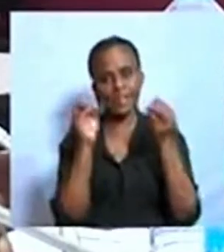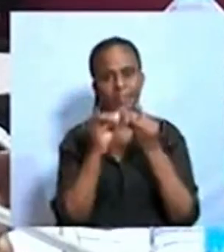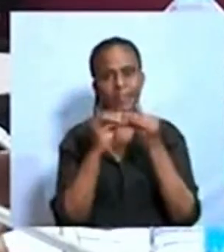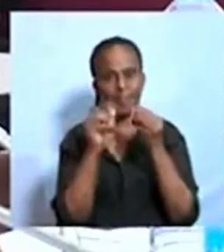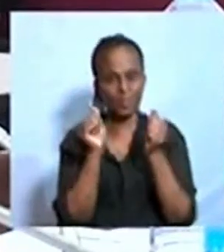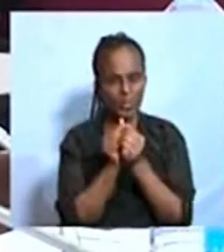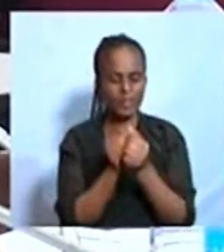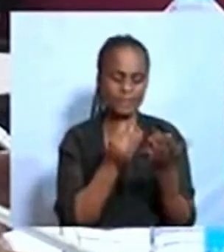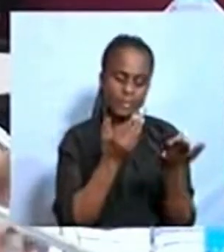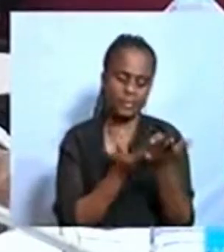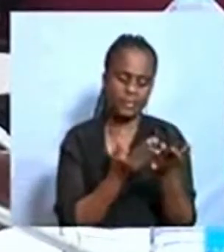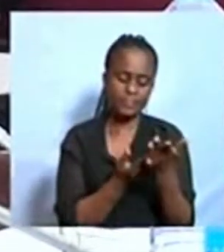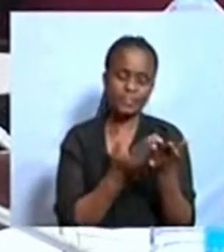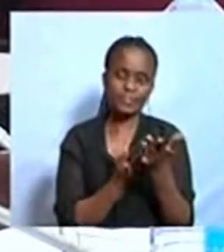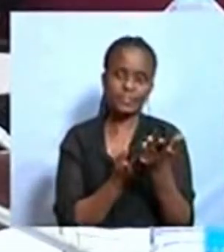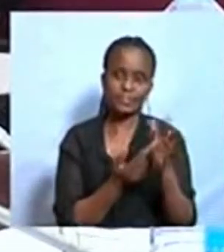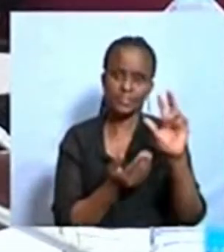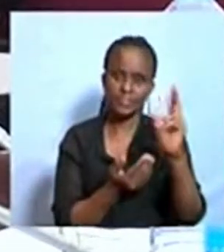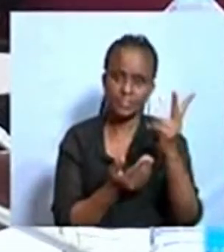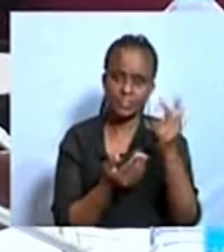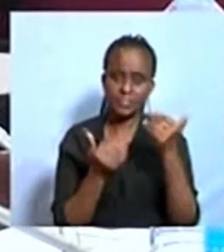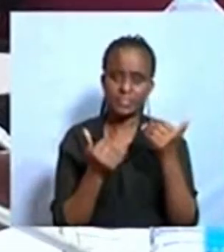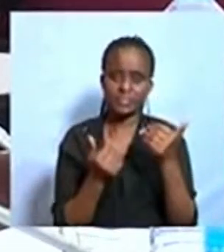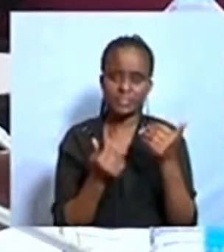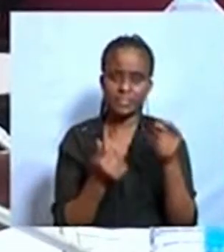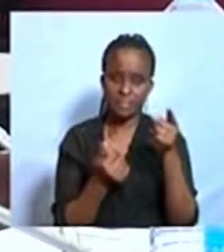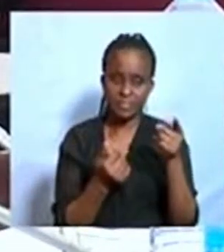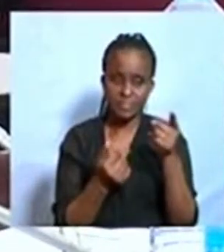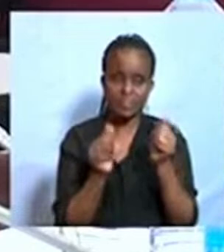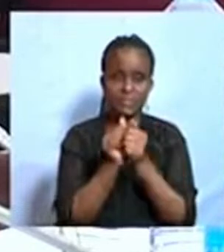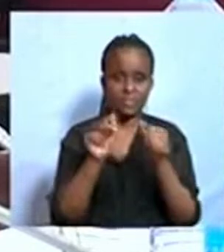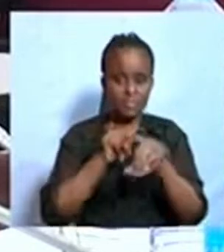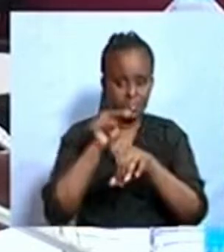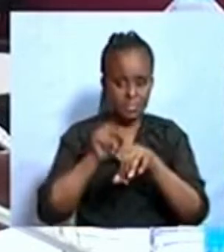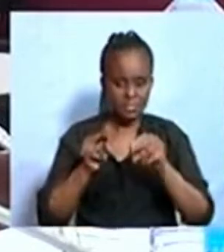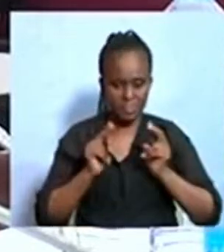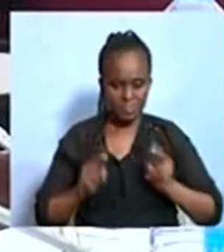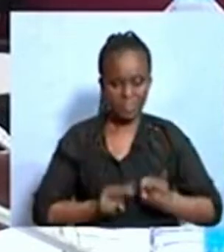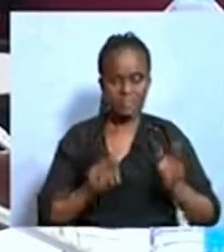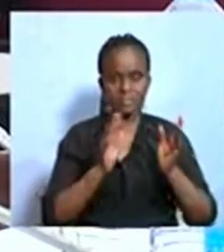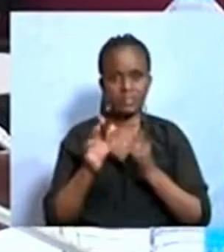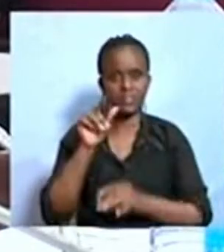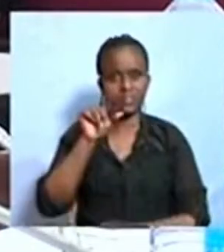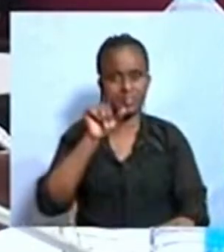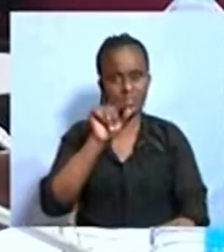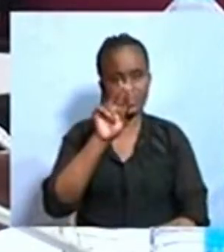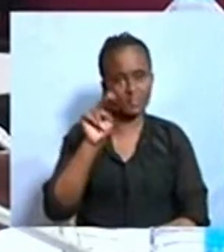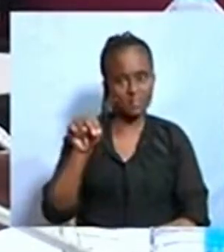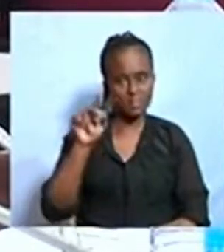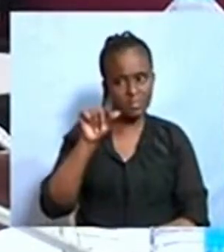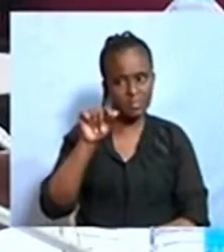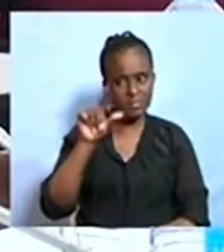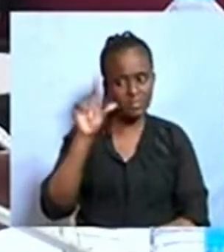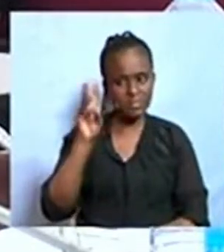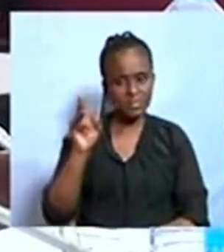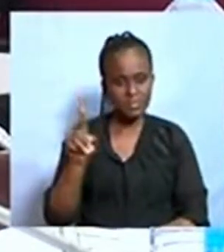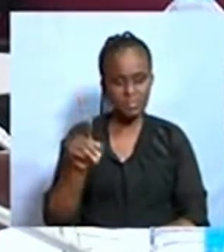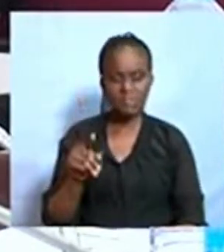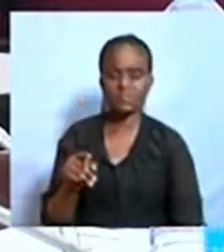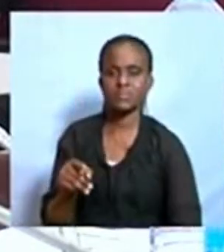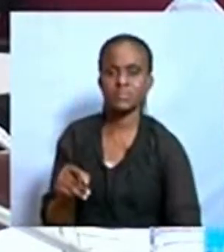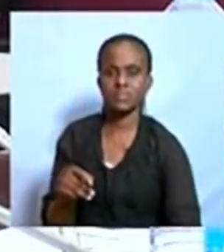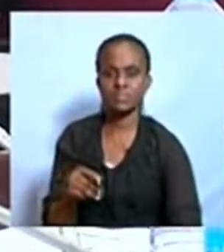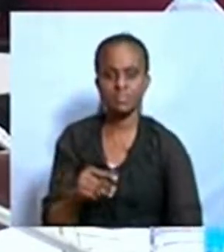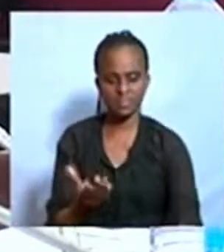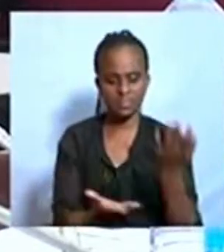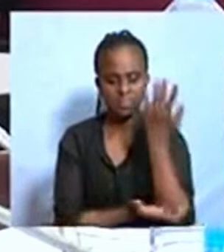with this. And number 3, that in line with the National Health Strategic Plan 2022 to 2026 goal on improving